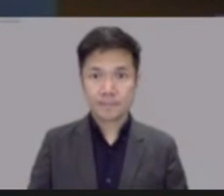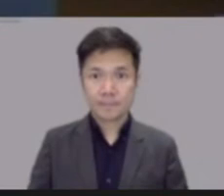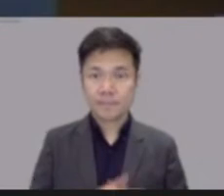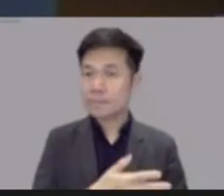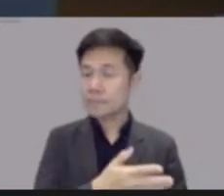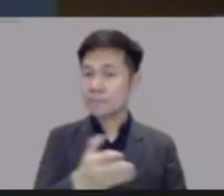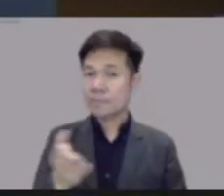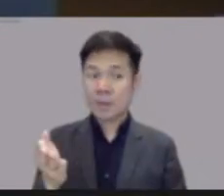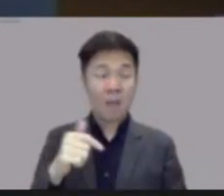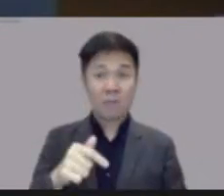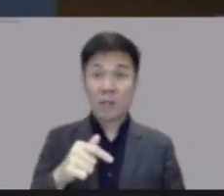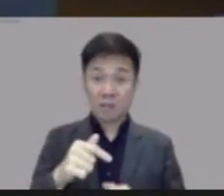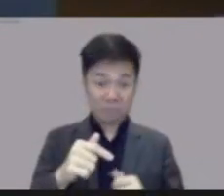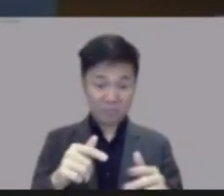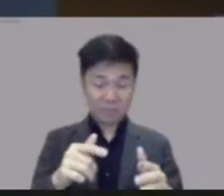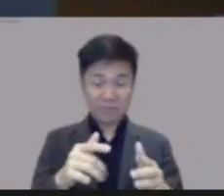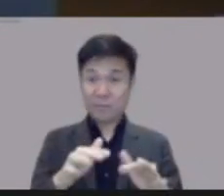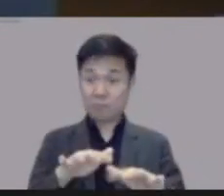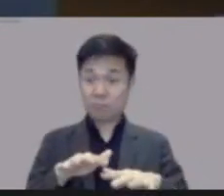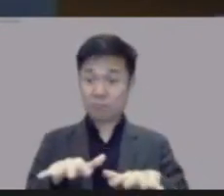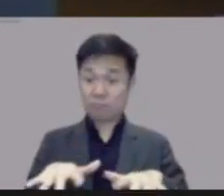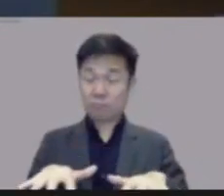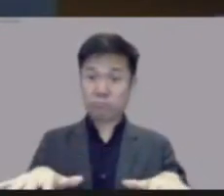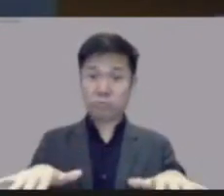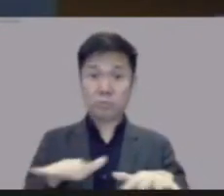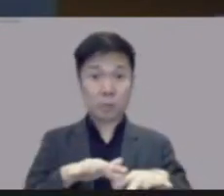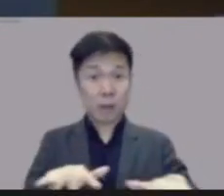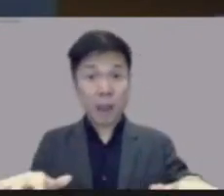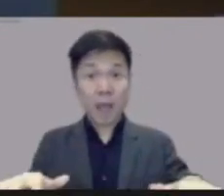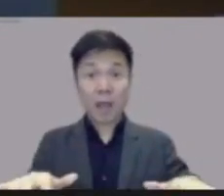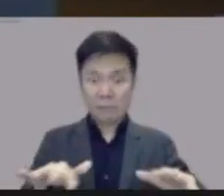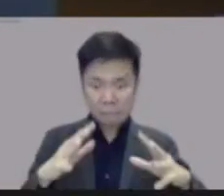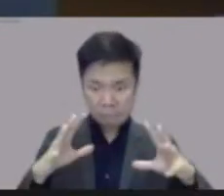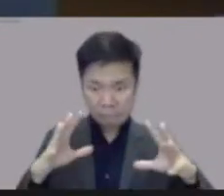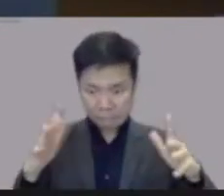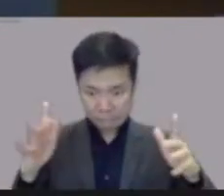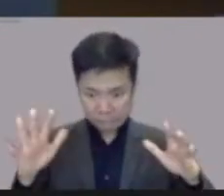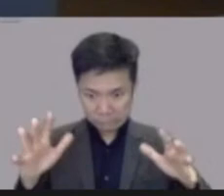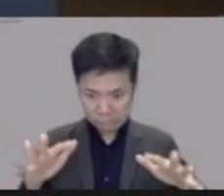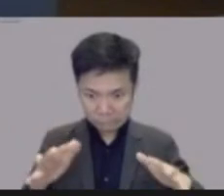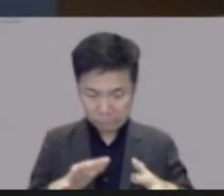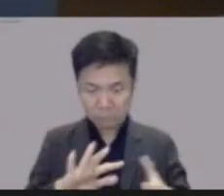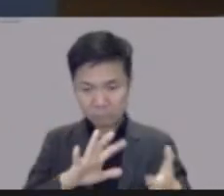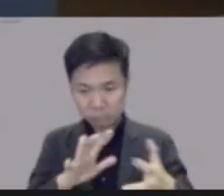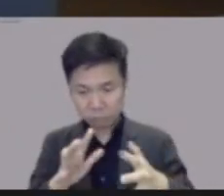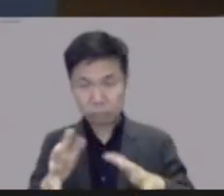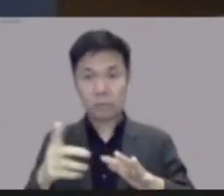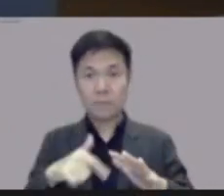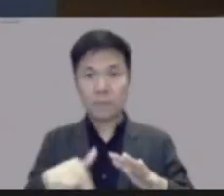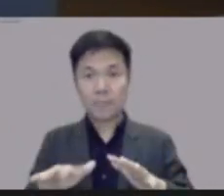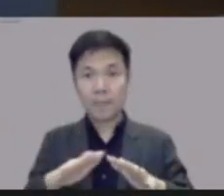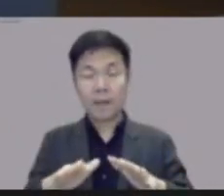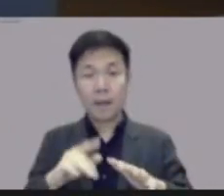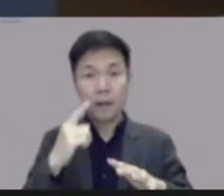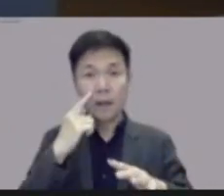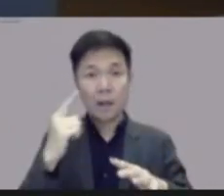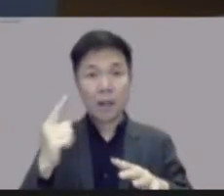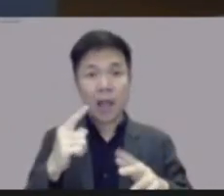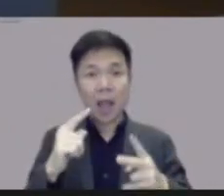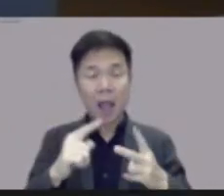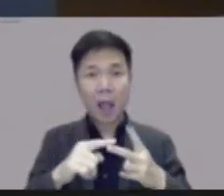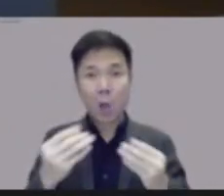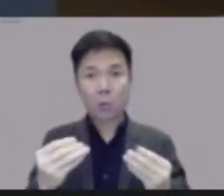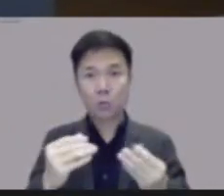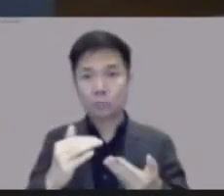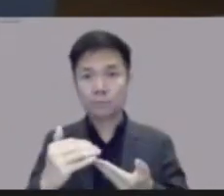degradation and desertification on climate change and the need for the national plans and actions as well as International cooperation to assist